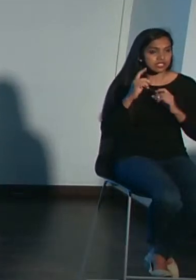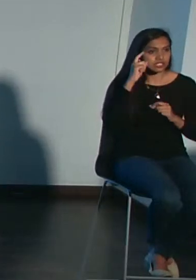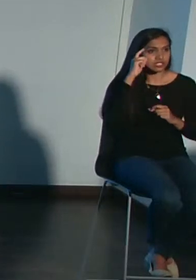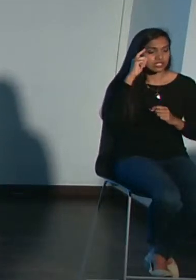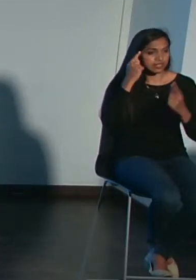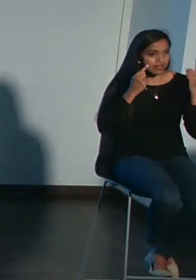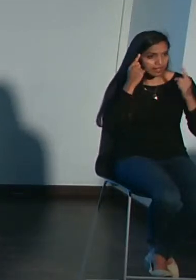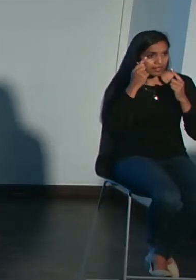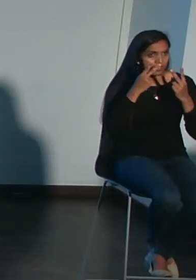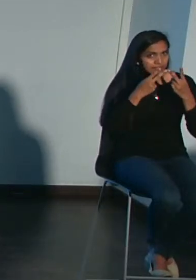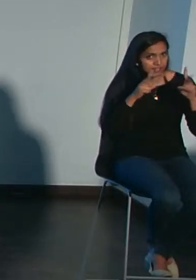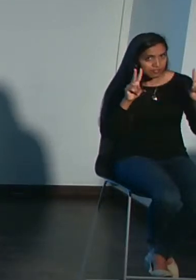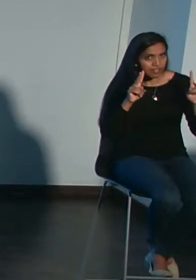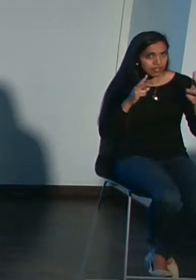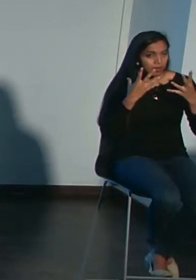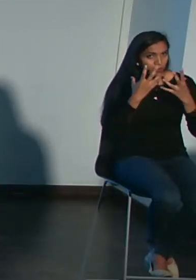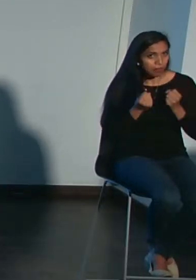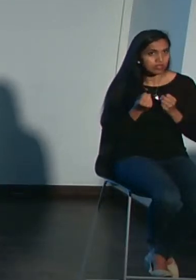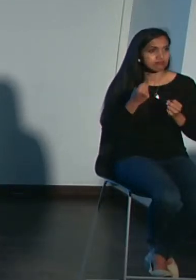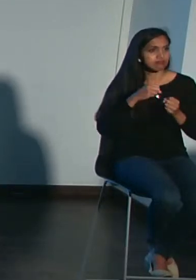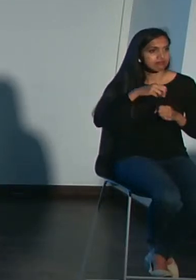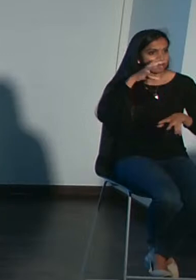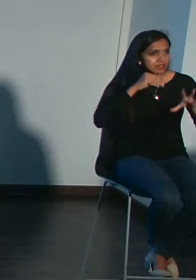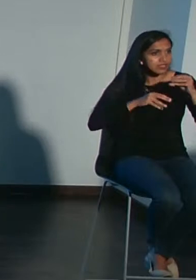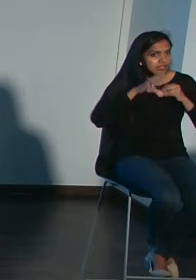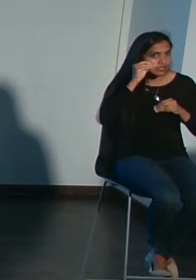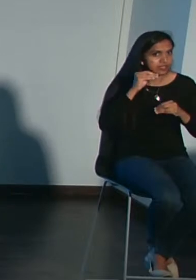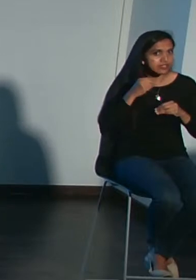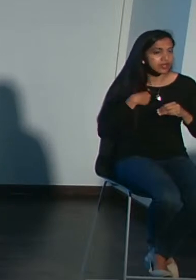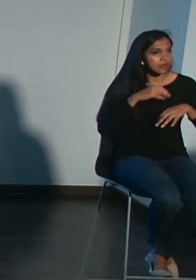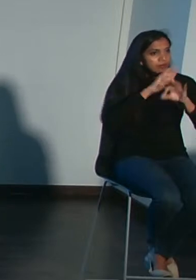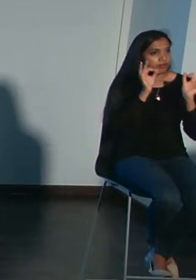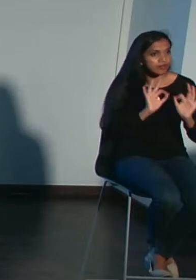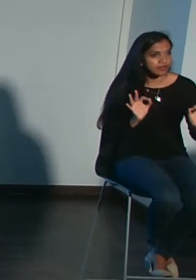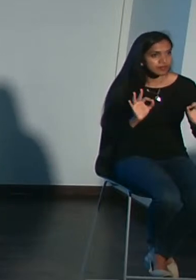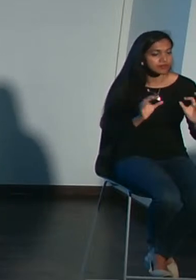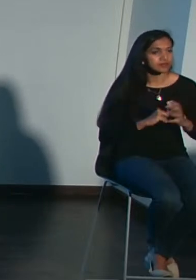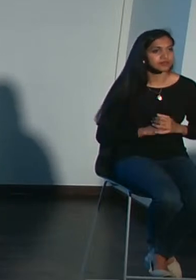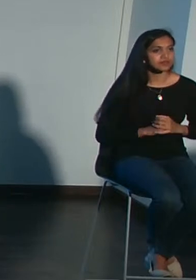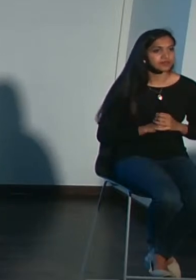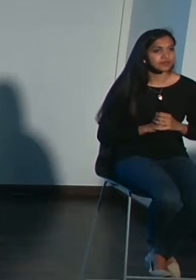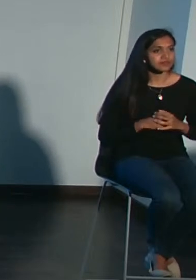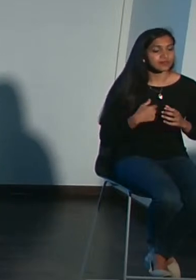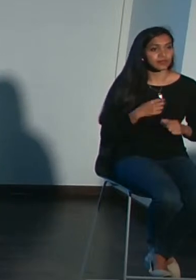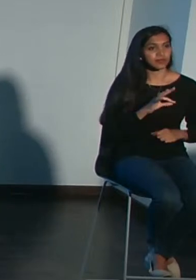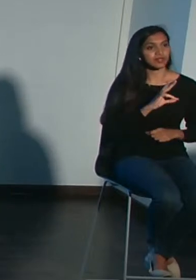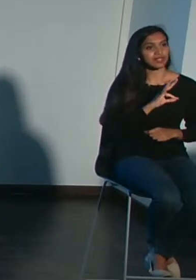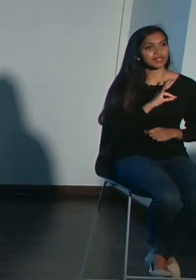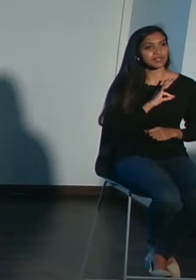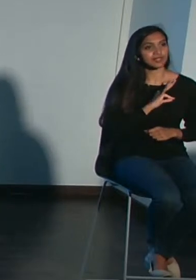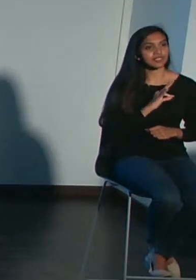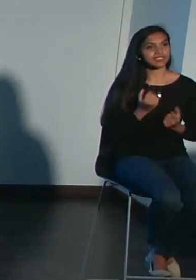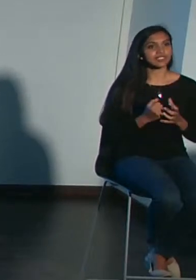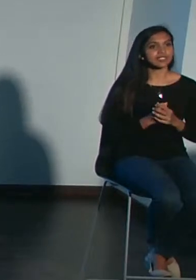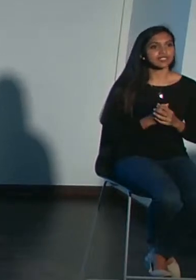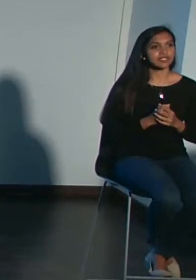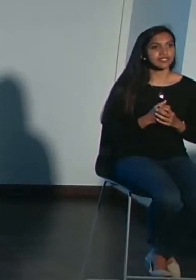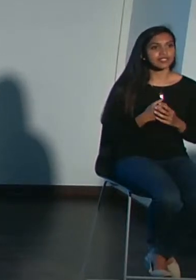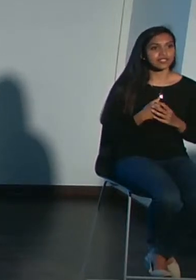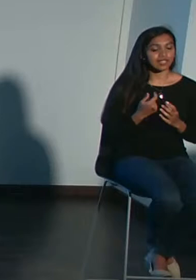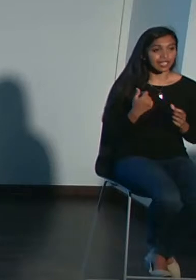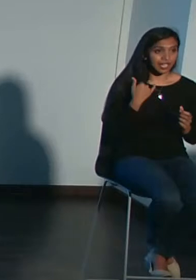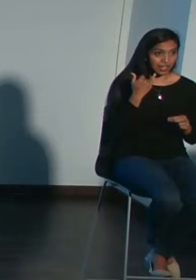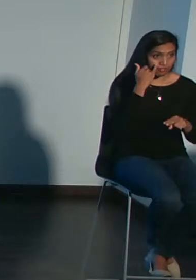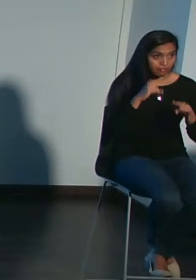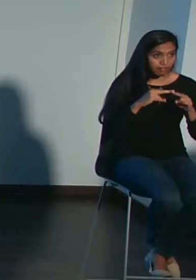these, and then telling each other that we don't agree on these. We like to dwell a bit on the pauses and